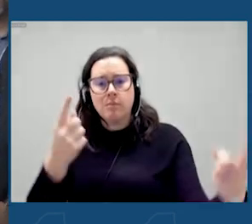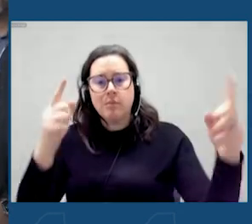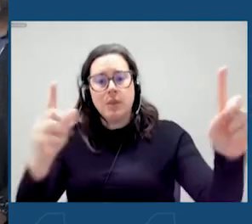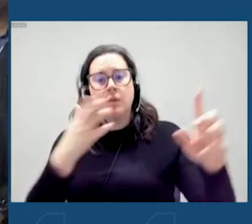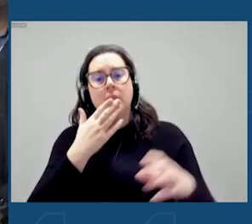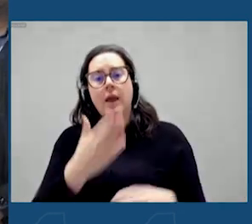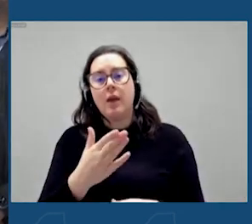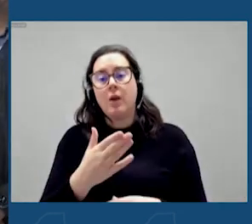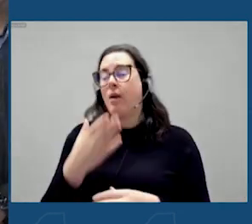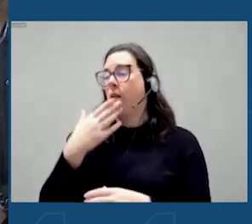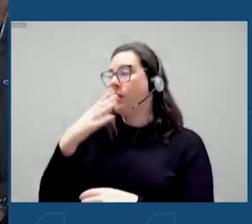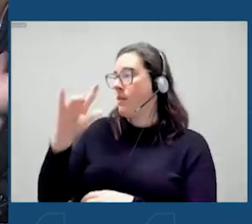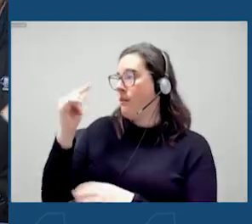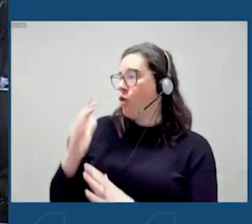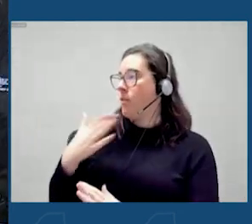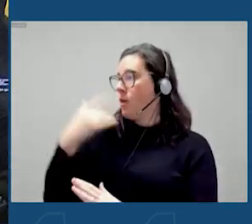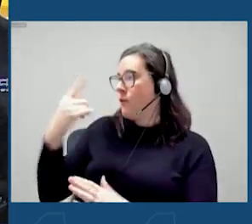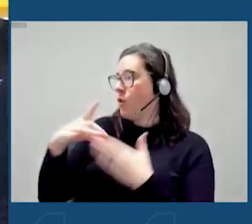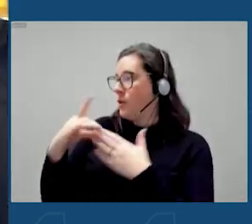leadership, Governor.